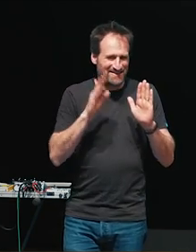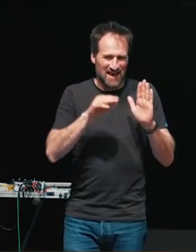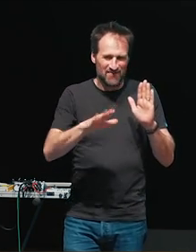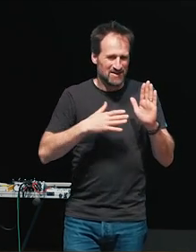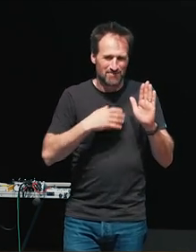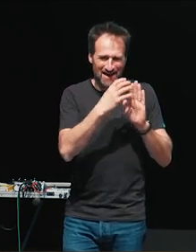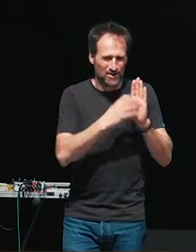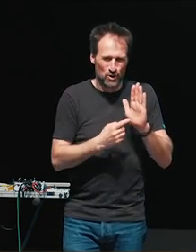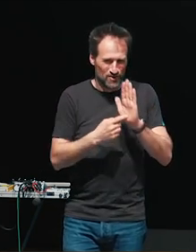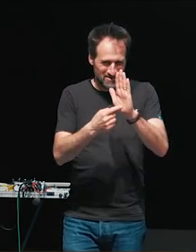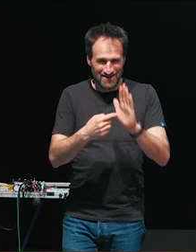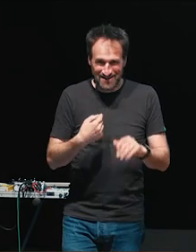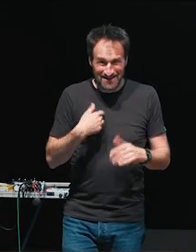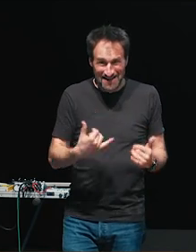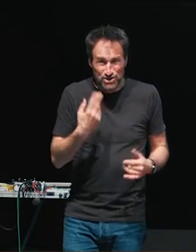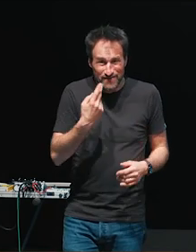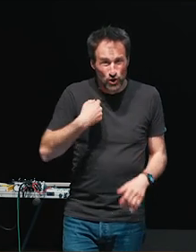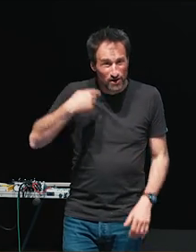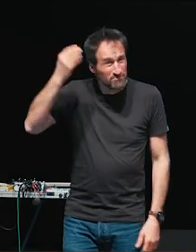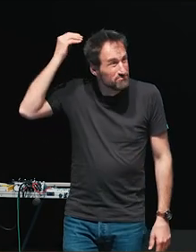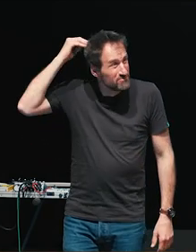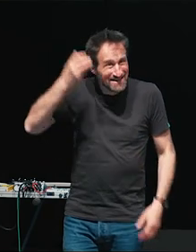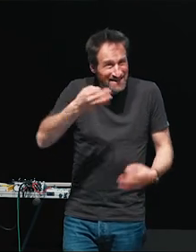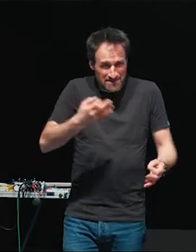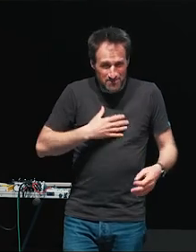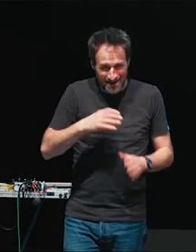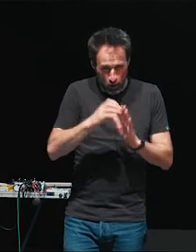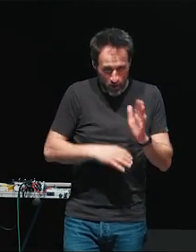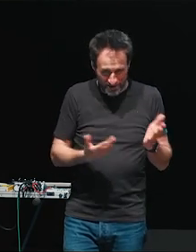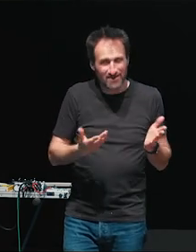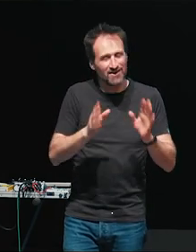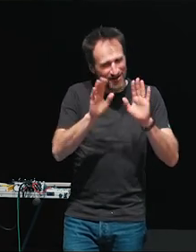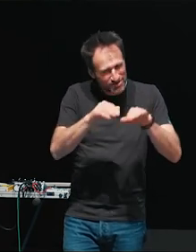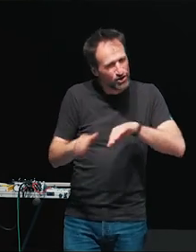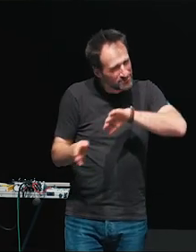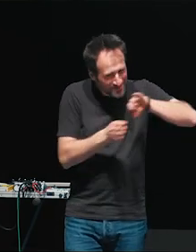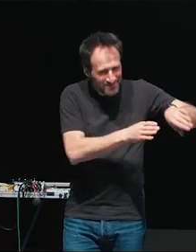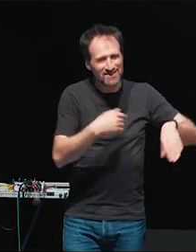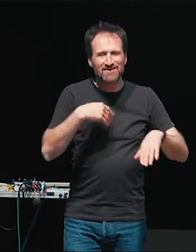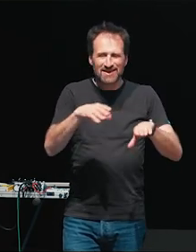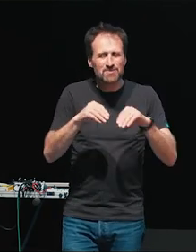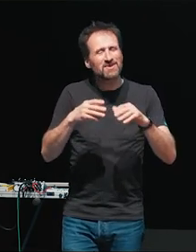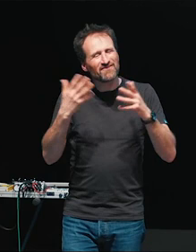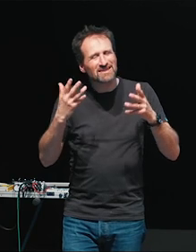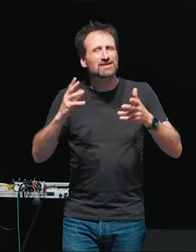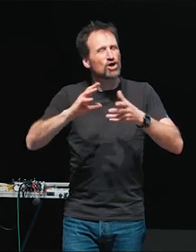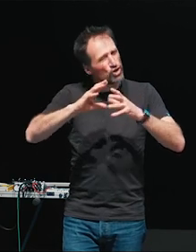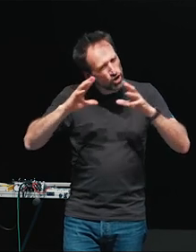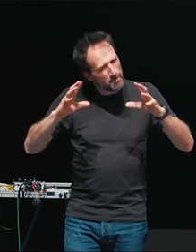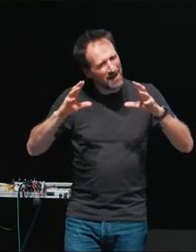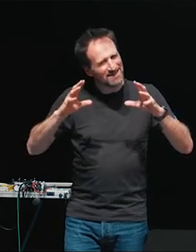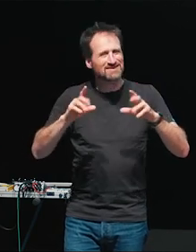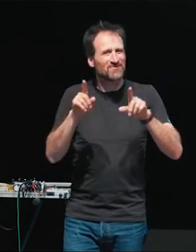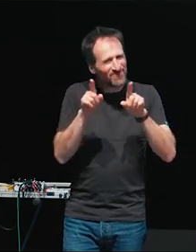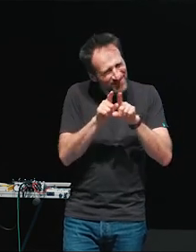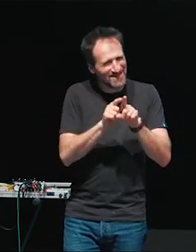even think of my code right now. So let's find something almost as complex, if not more complex. Trust me, we are more